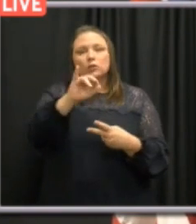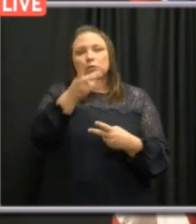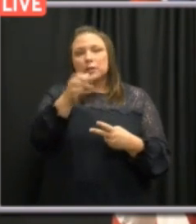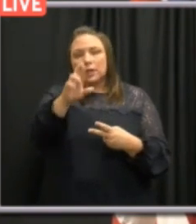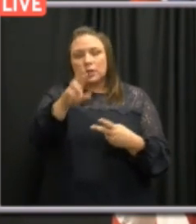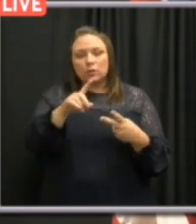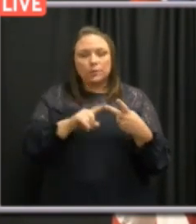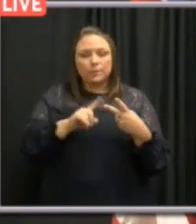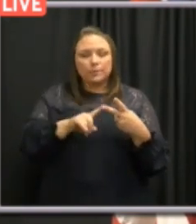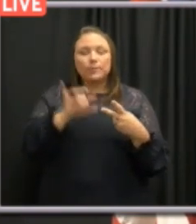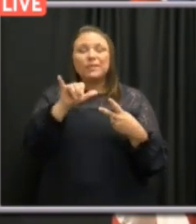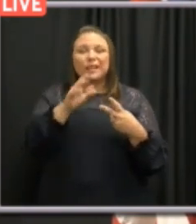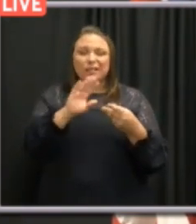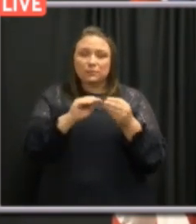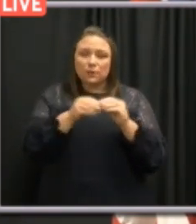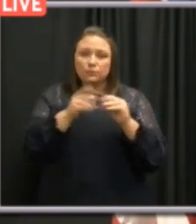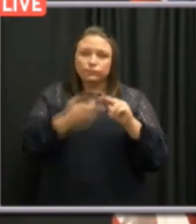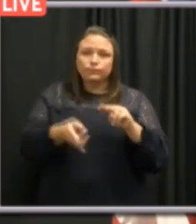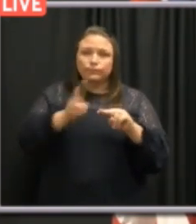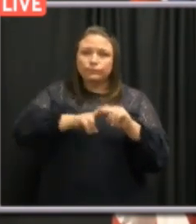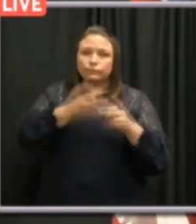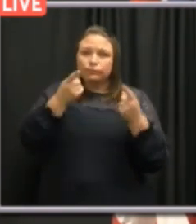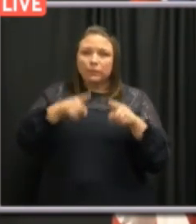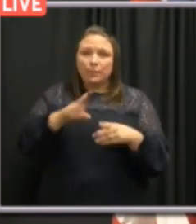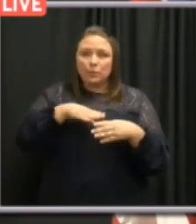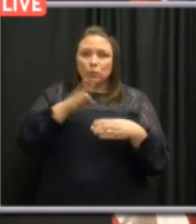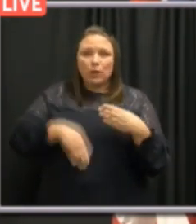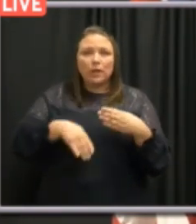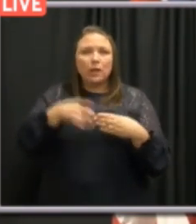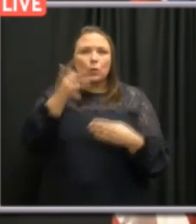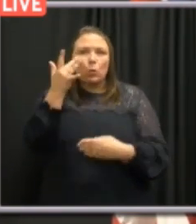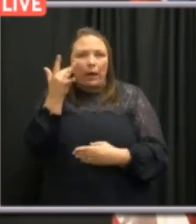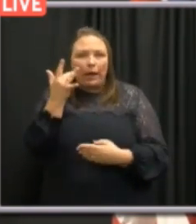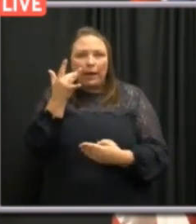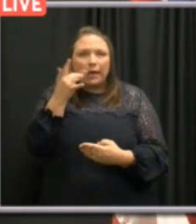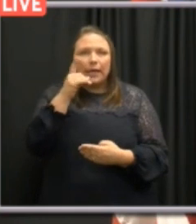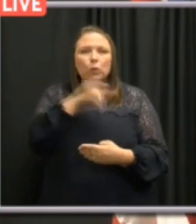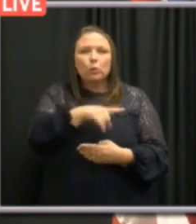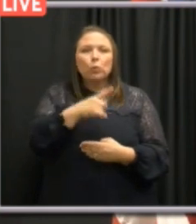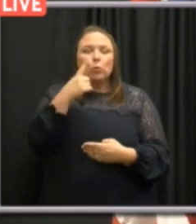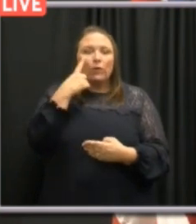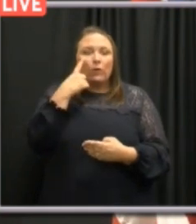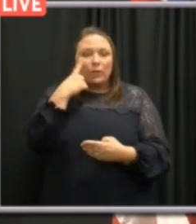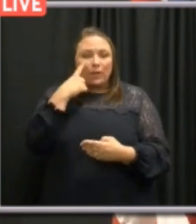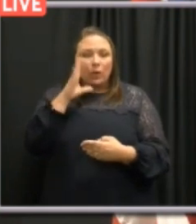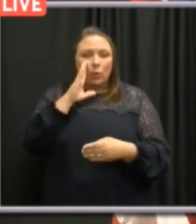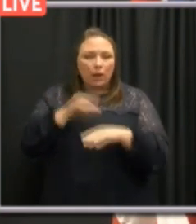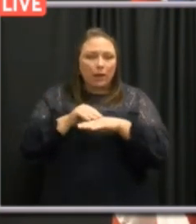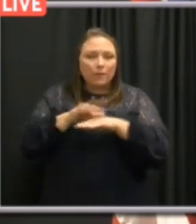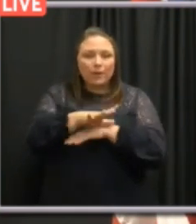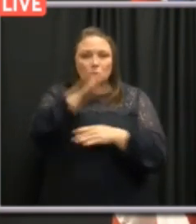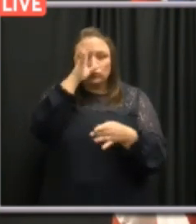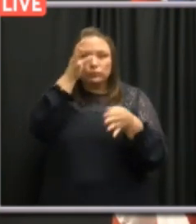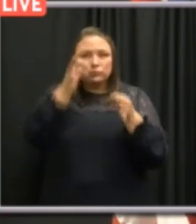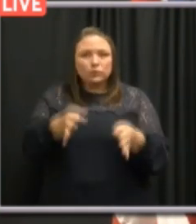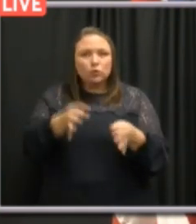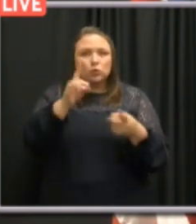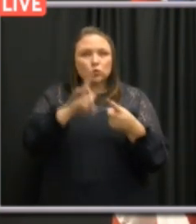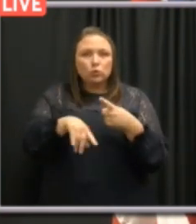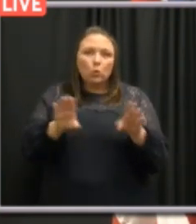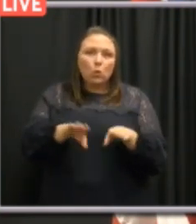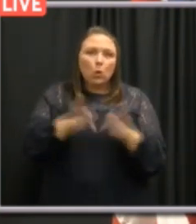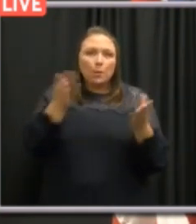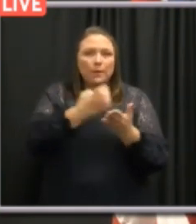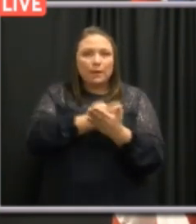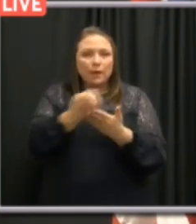this increase in cases, where do you think it's coming from, and do you think that's going to affect your decisions to reopen